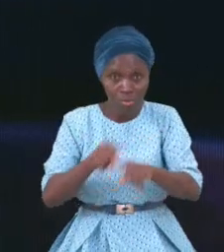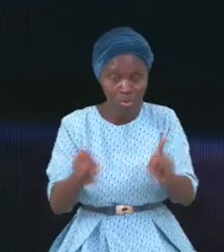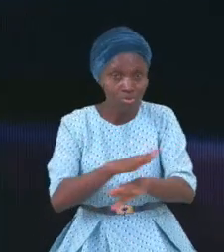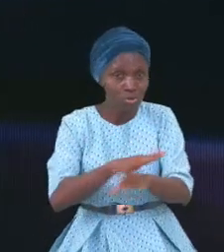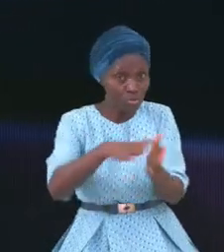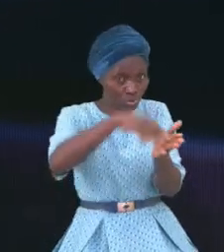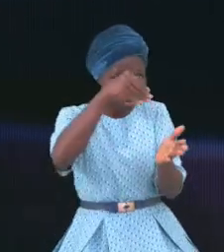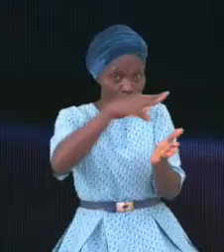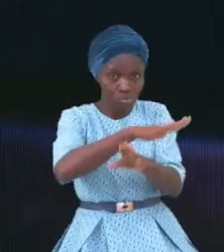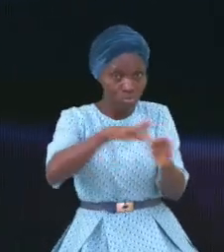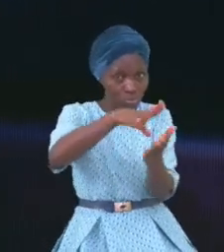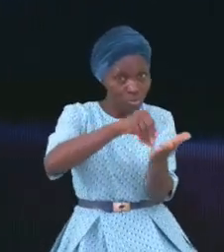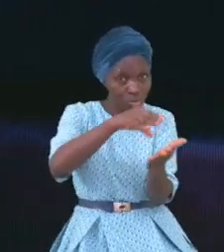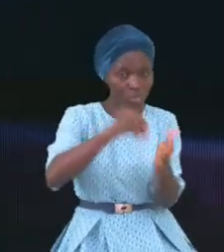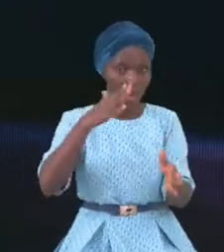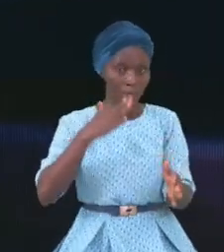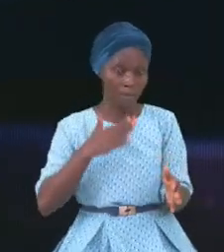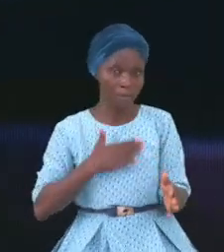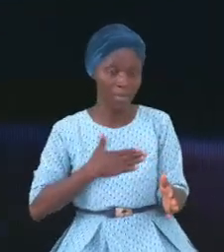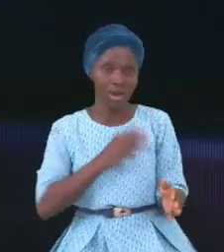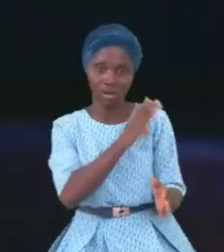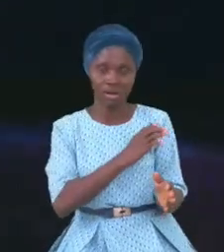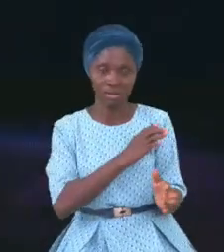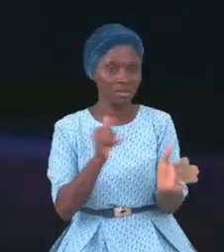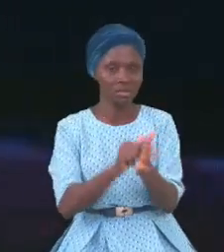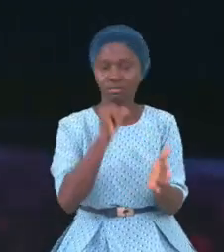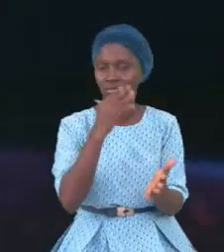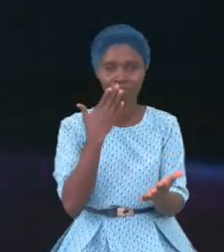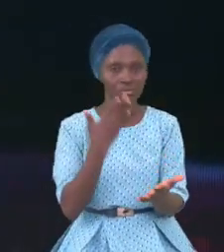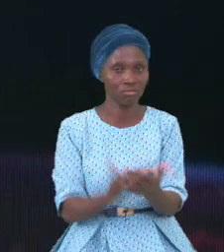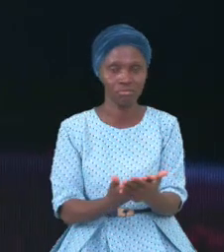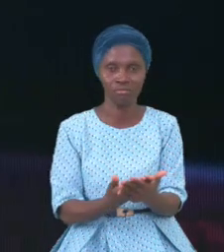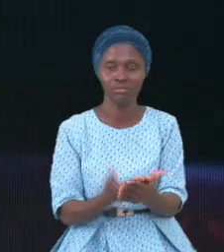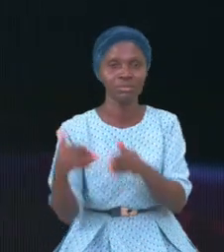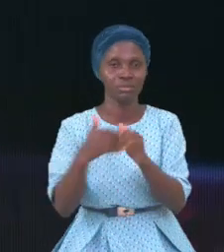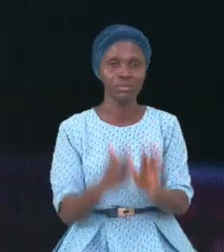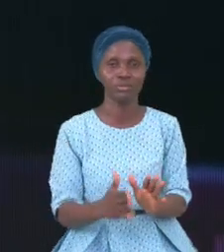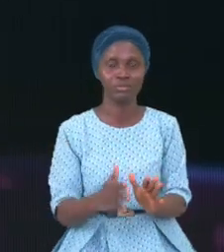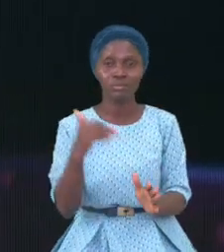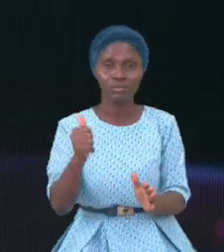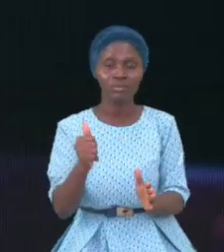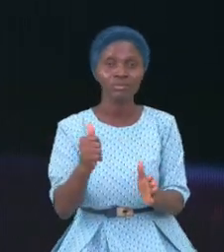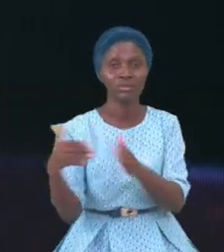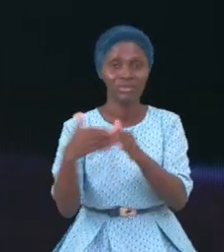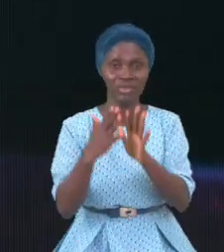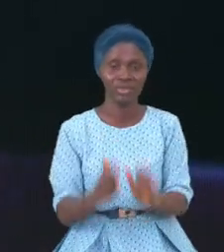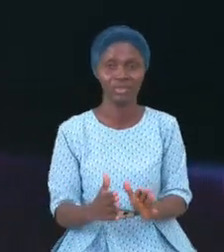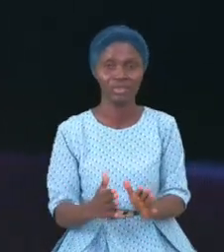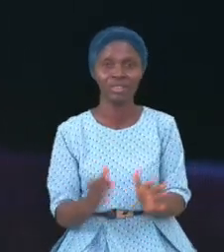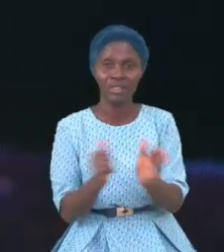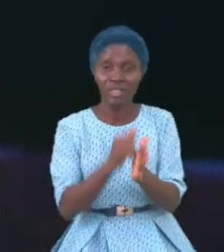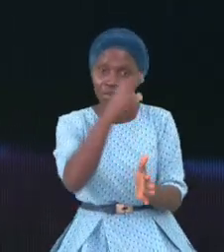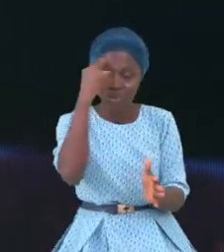from the word of God the previous year, and now because of the happenings in life, he changes